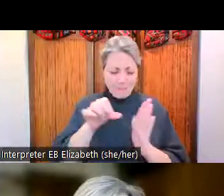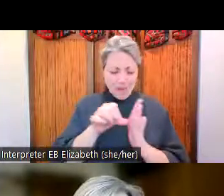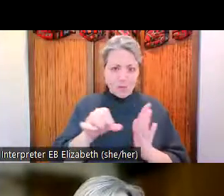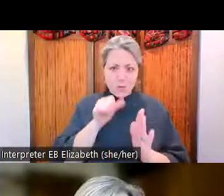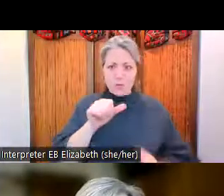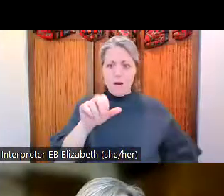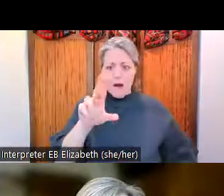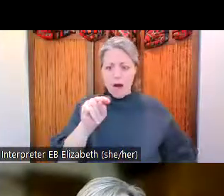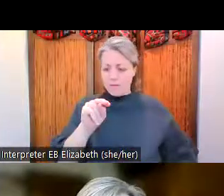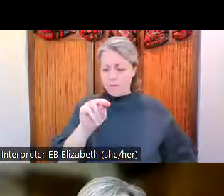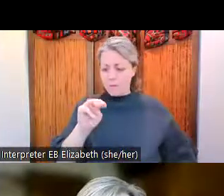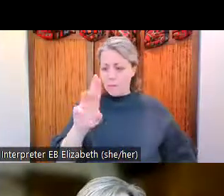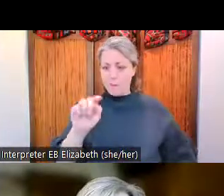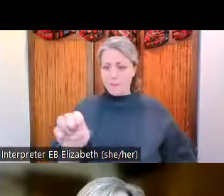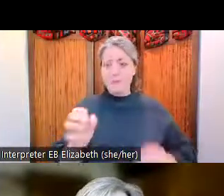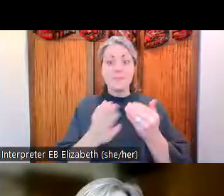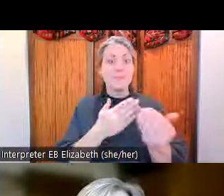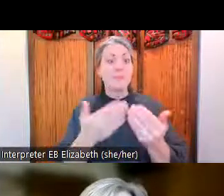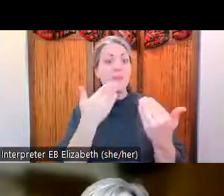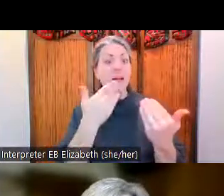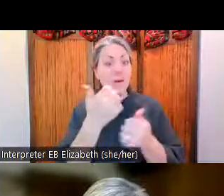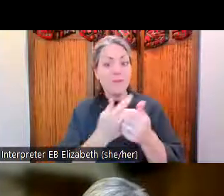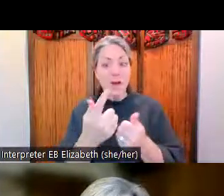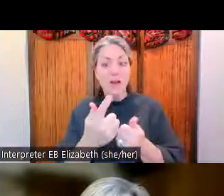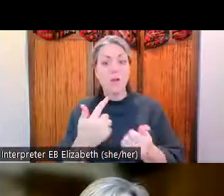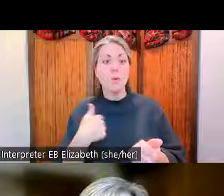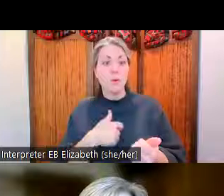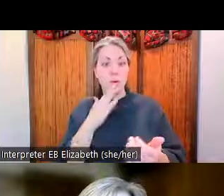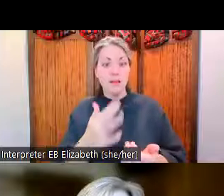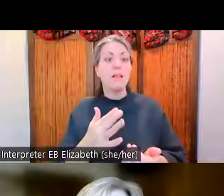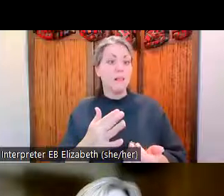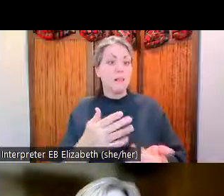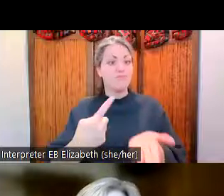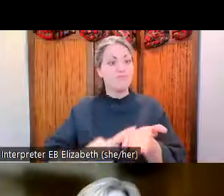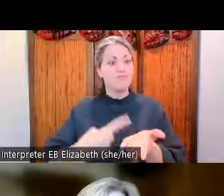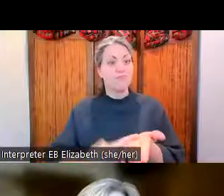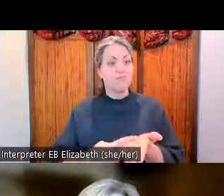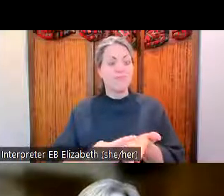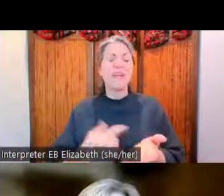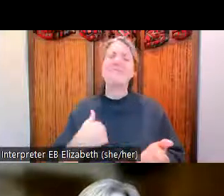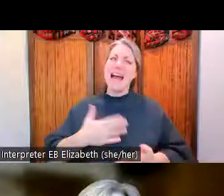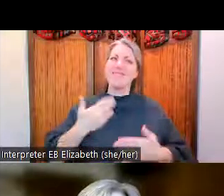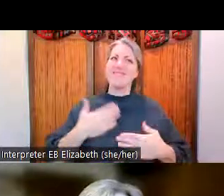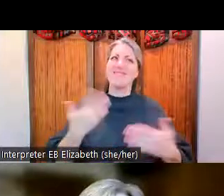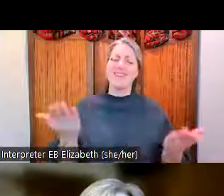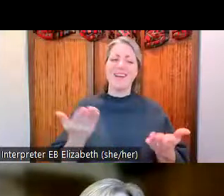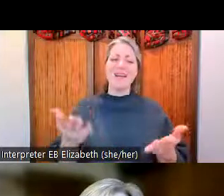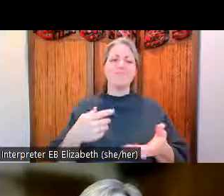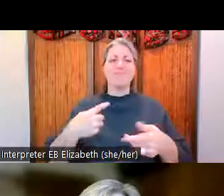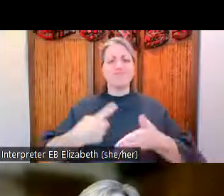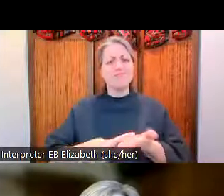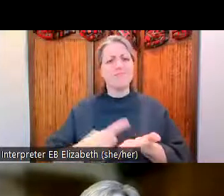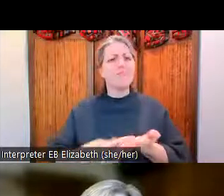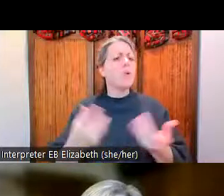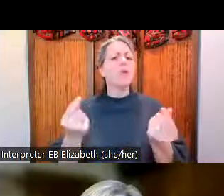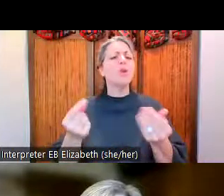everybody. Today we will be talking, I'm happy to be here to talk with you about kind of the next step. So going